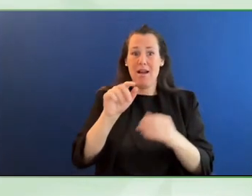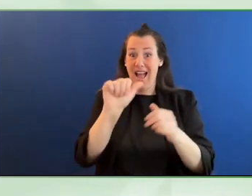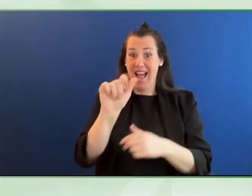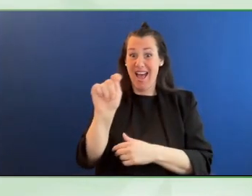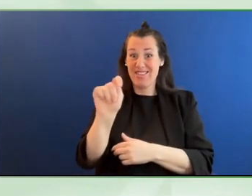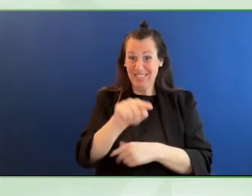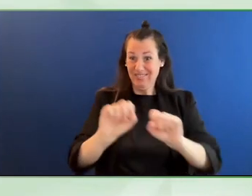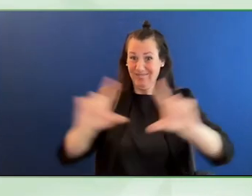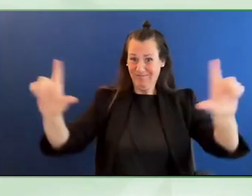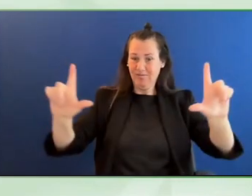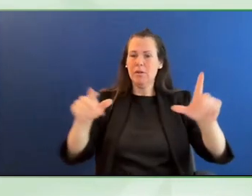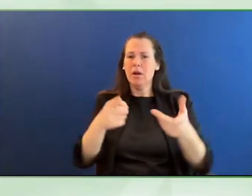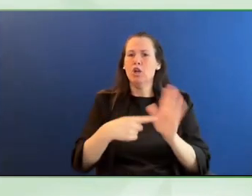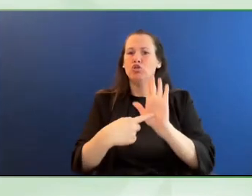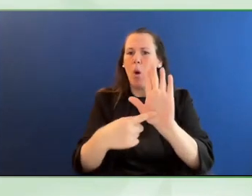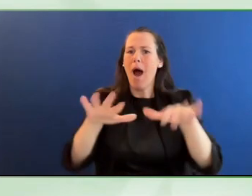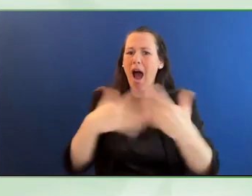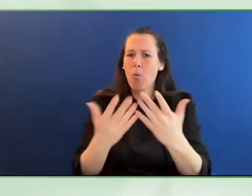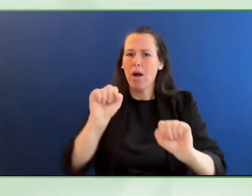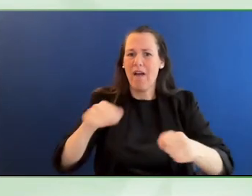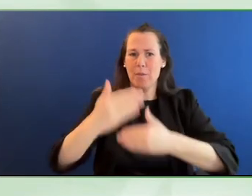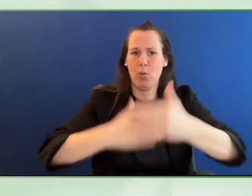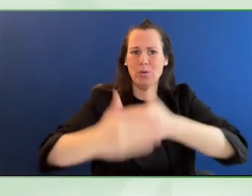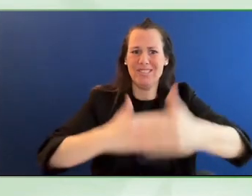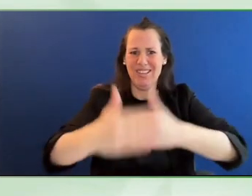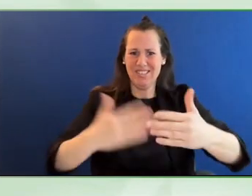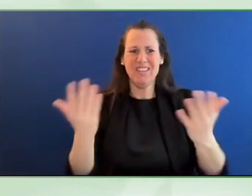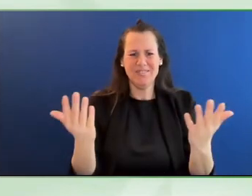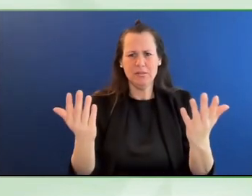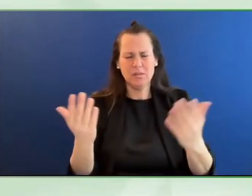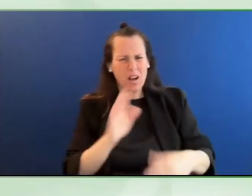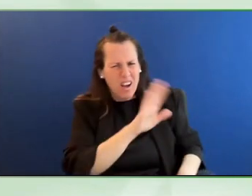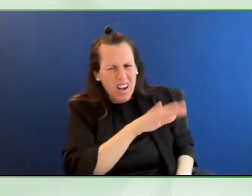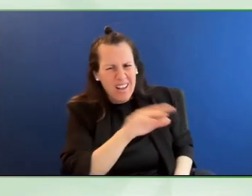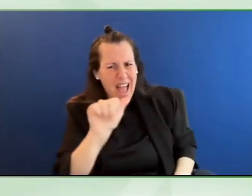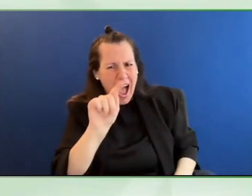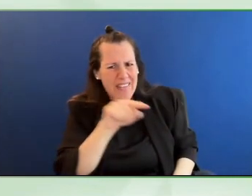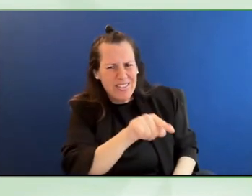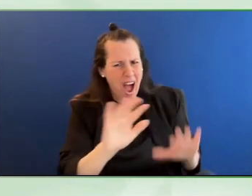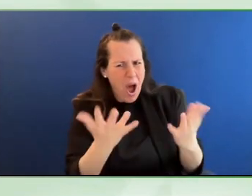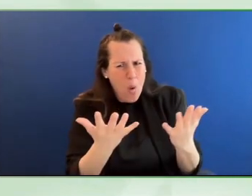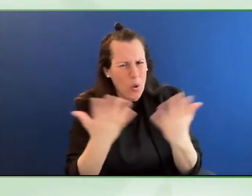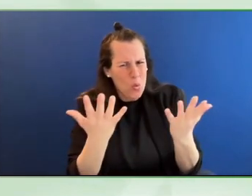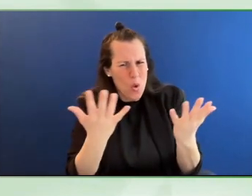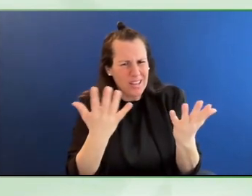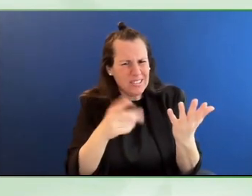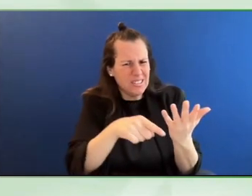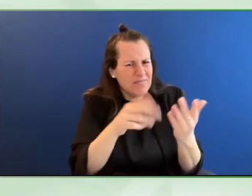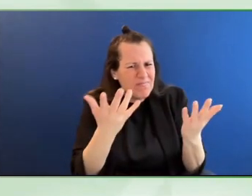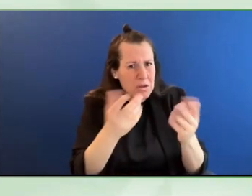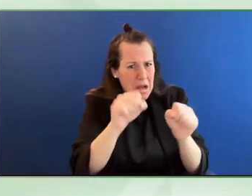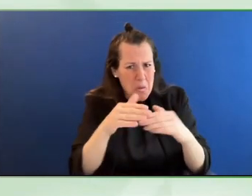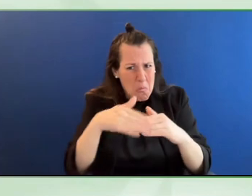down. We haven't figured out how to transport physical objects over the internet, or else we wouldn't have to worry about funding